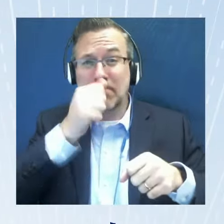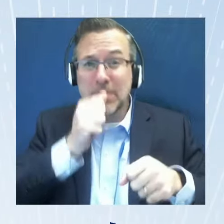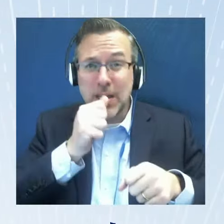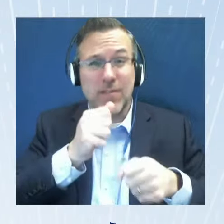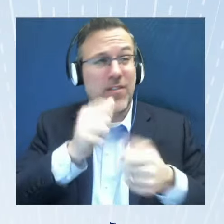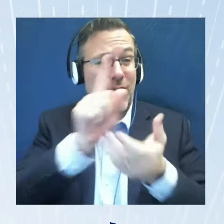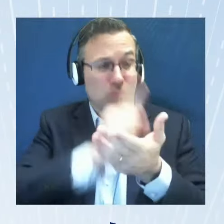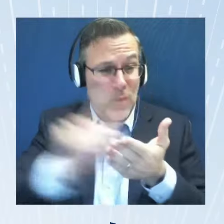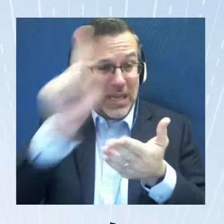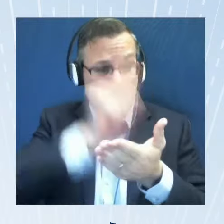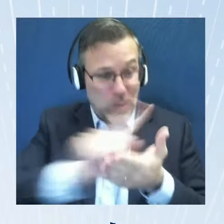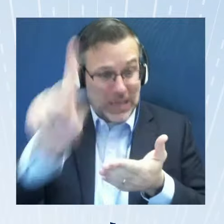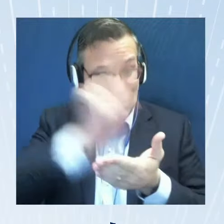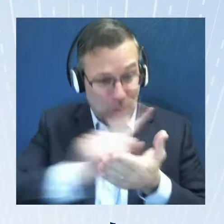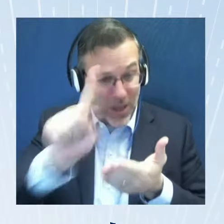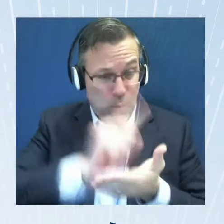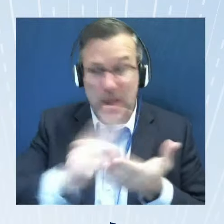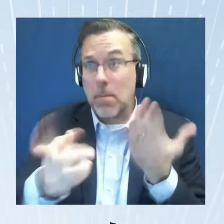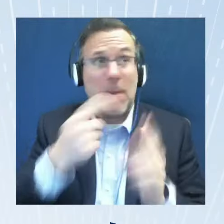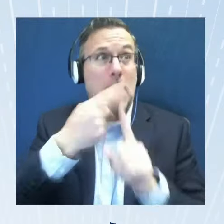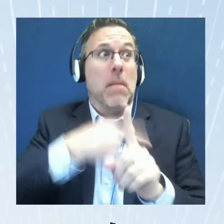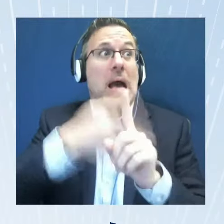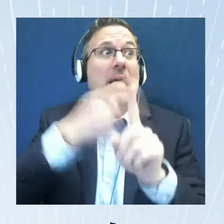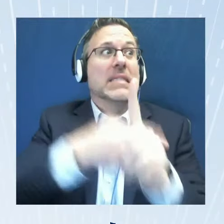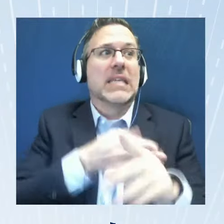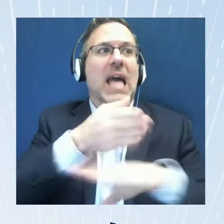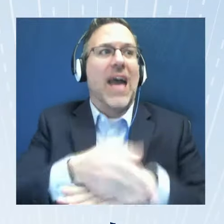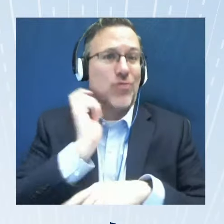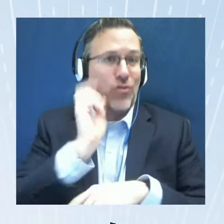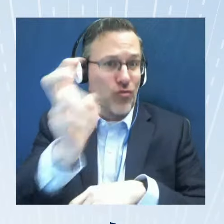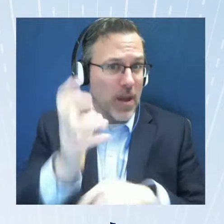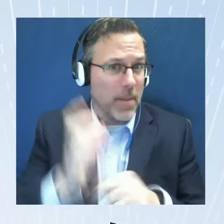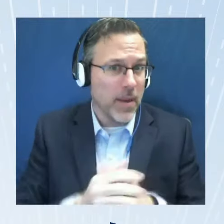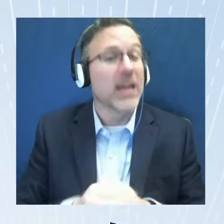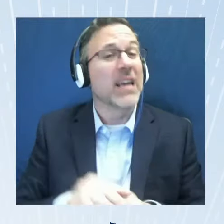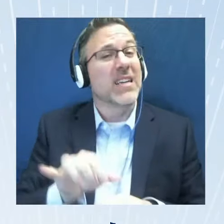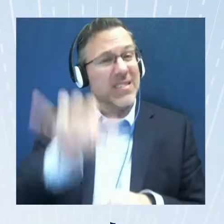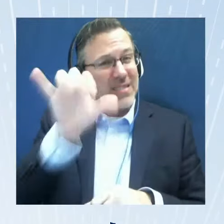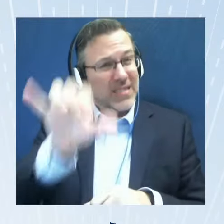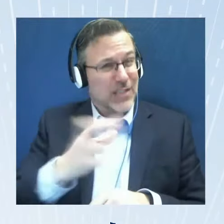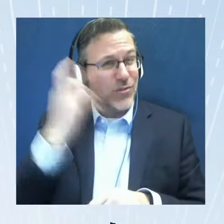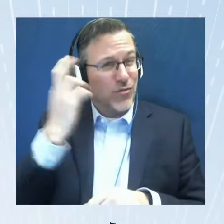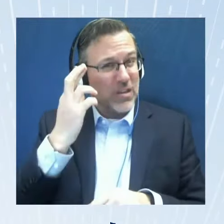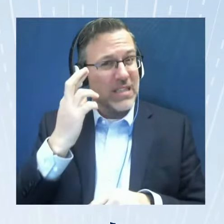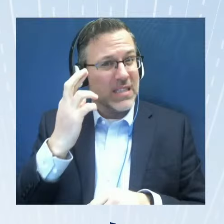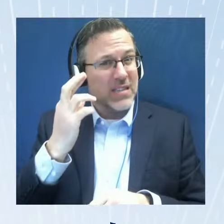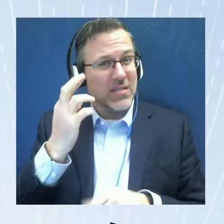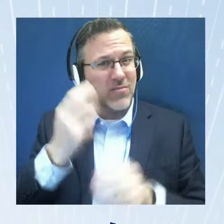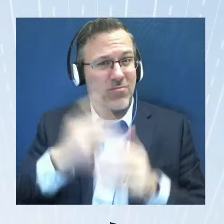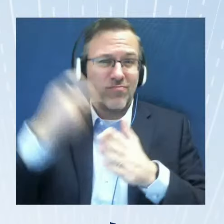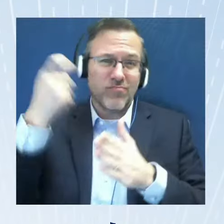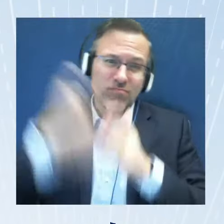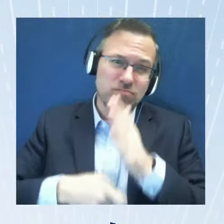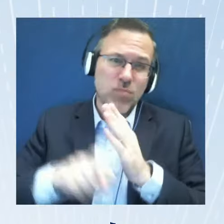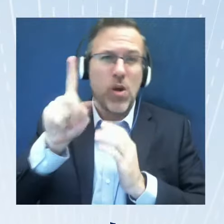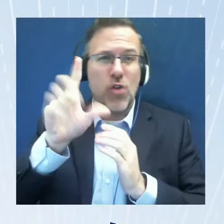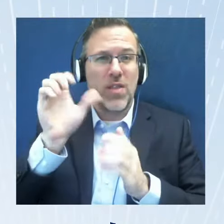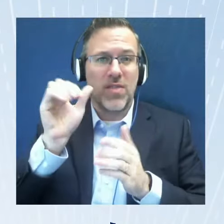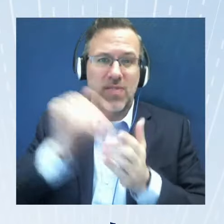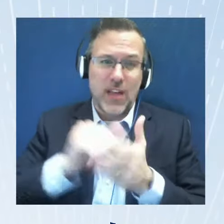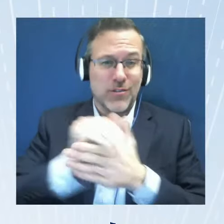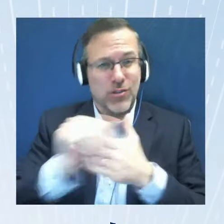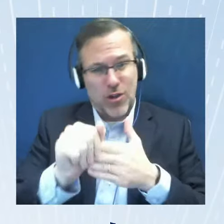more than just the value of the trip that you were on. It's part of why we think that can be appropriate. But we